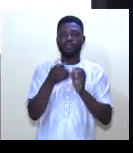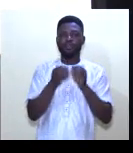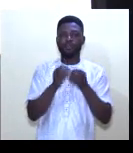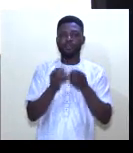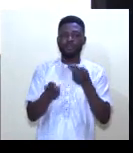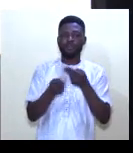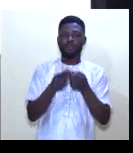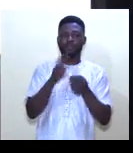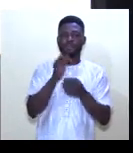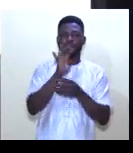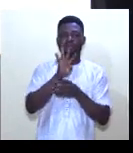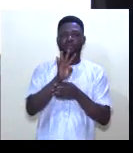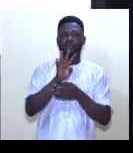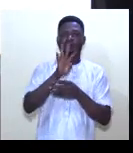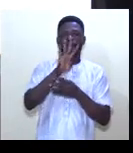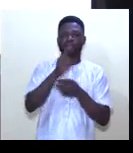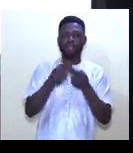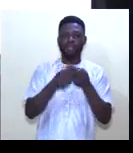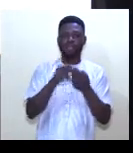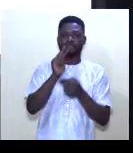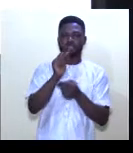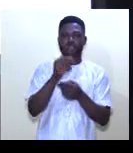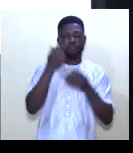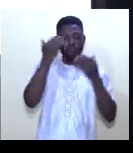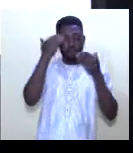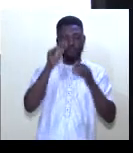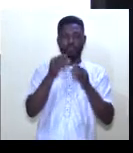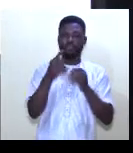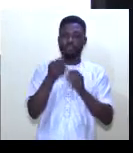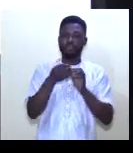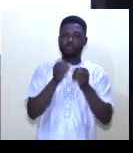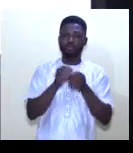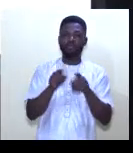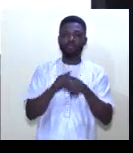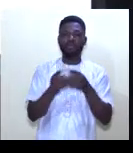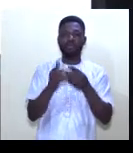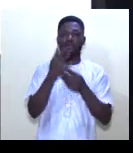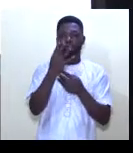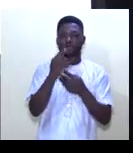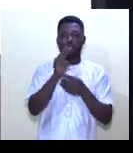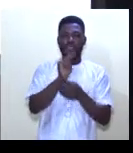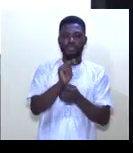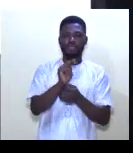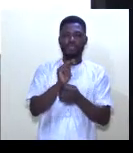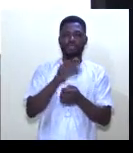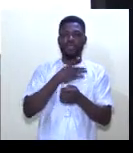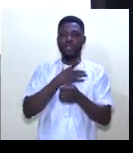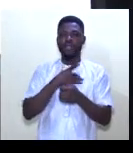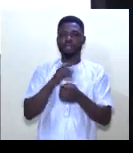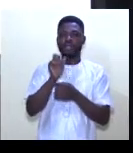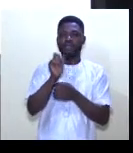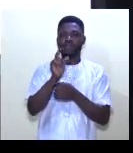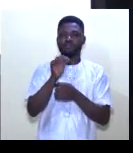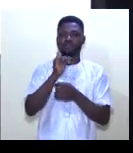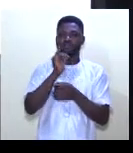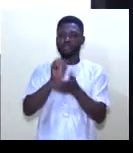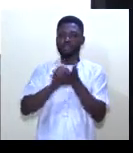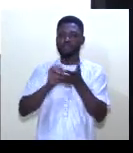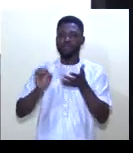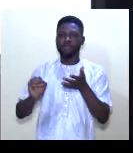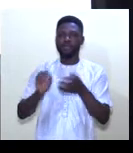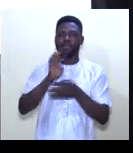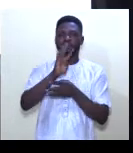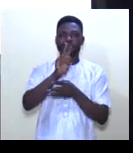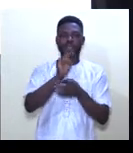If a number is multiplied by 4, and that is 4 times n, we don't know the number, so we say 4 times a number, 4n, and 11